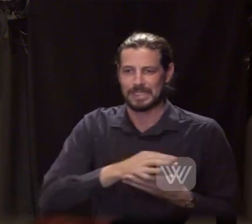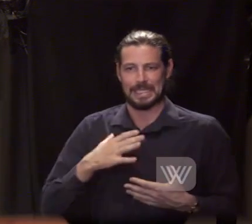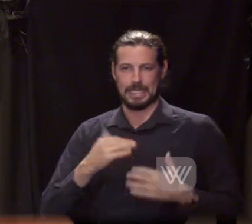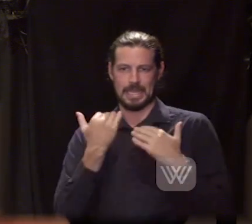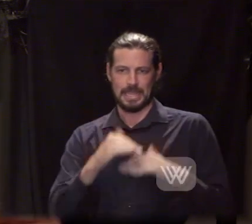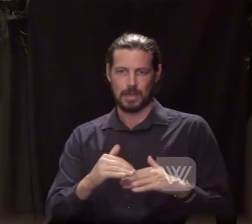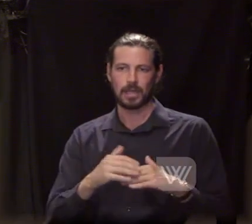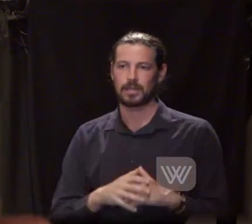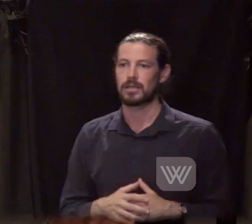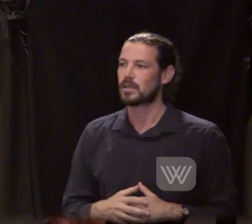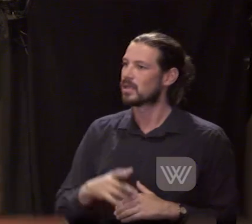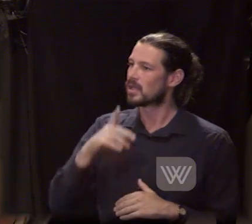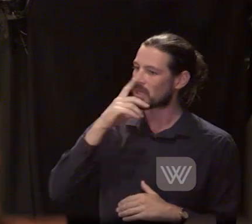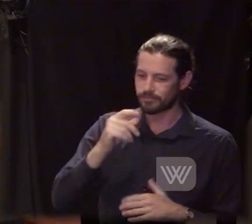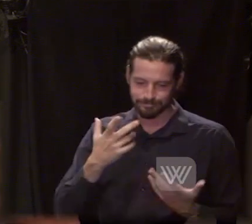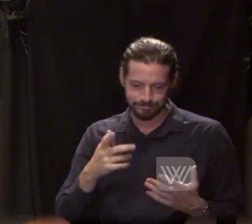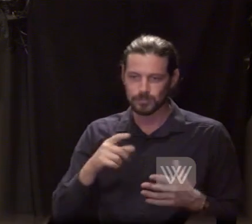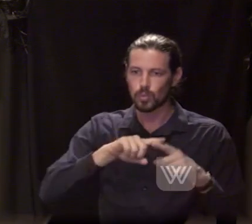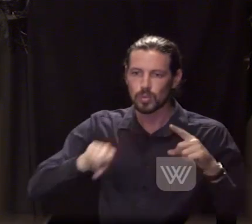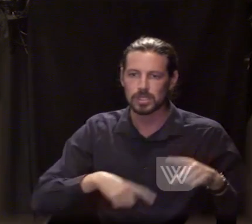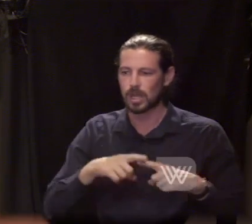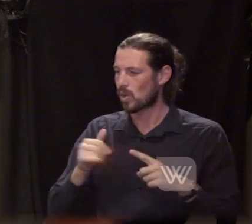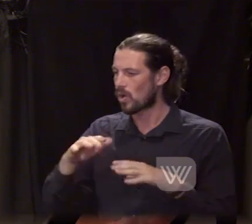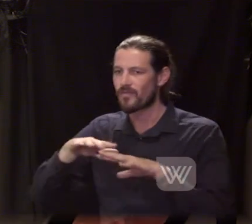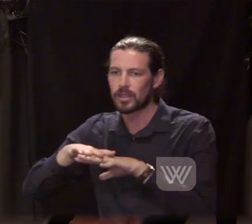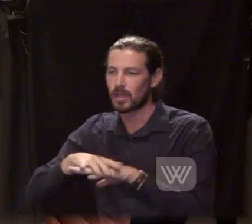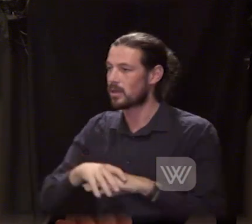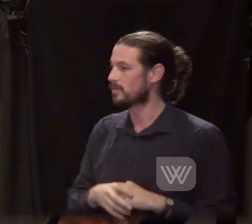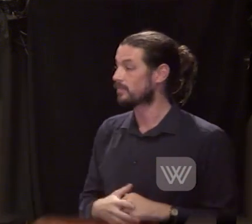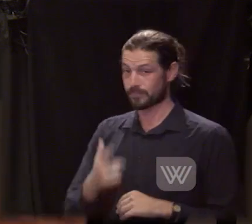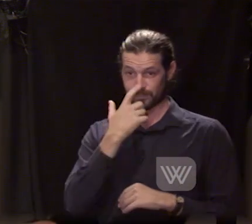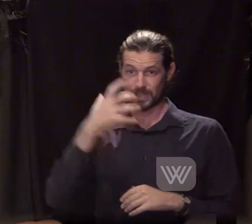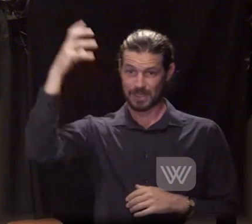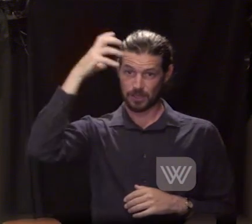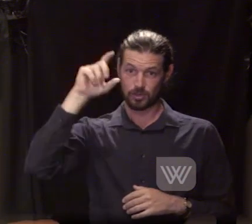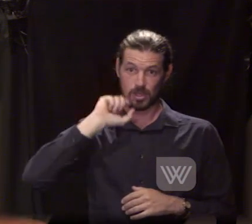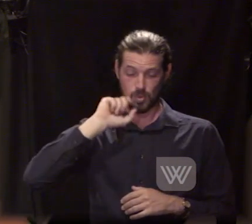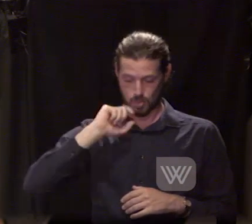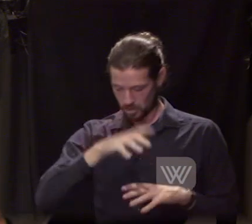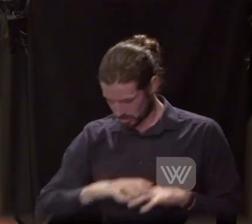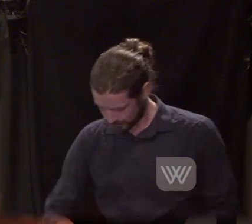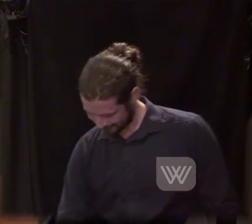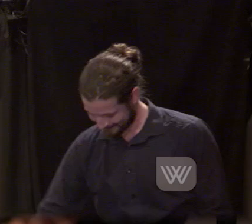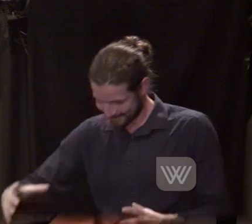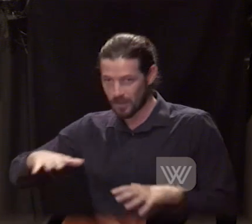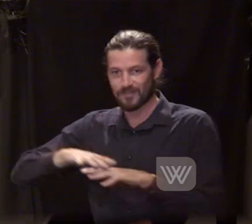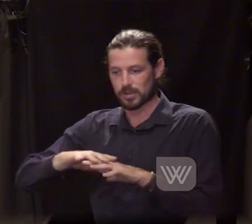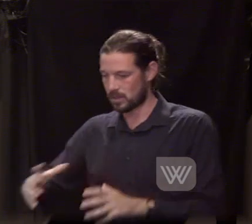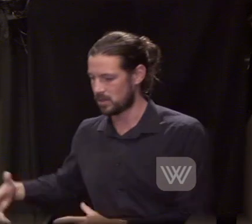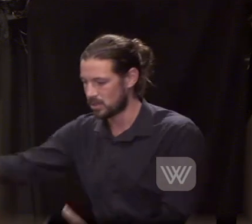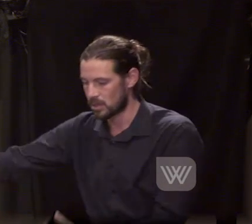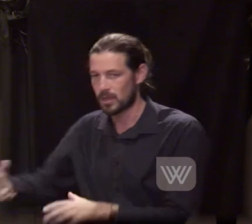at multi-purposing and recycling. You could even filter your water again. We could filter our shower water and use it to water the plants, or we would use it for